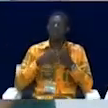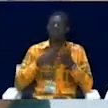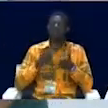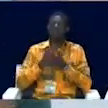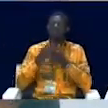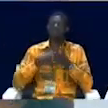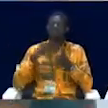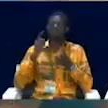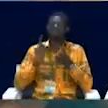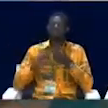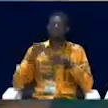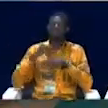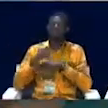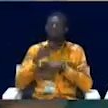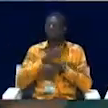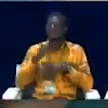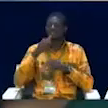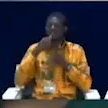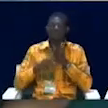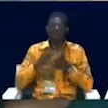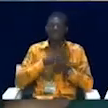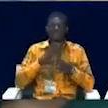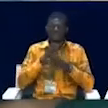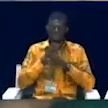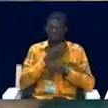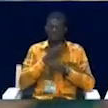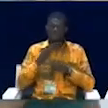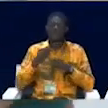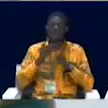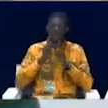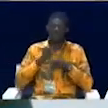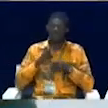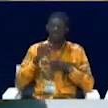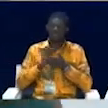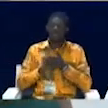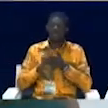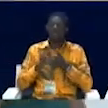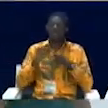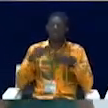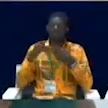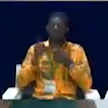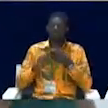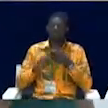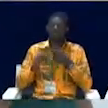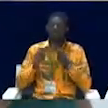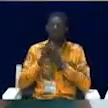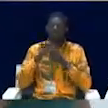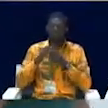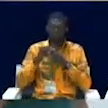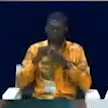me send the letter, and I received a reply that God will soon do it.